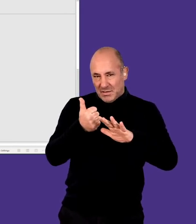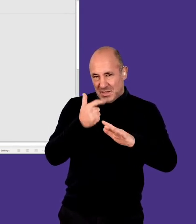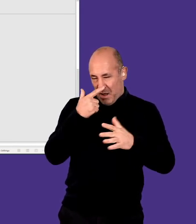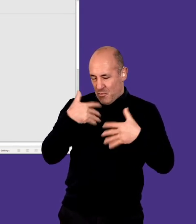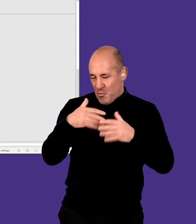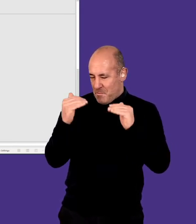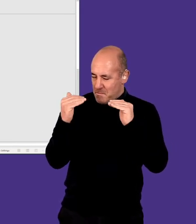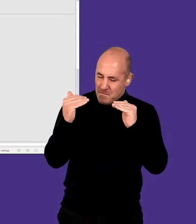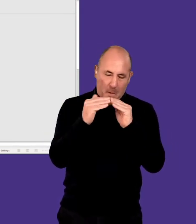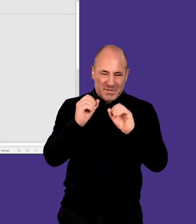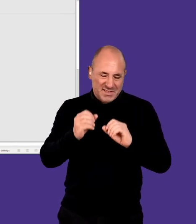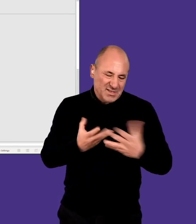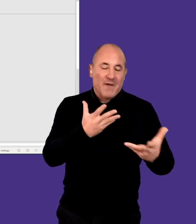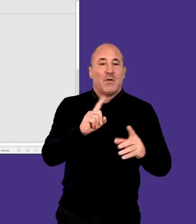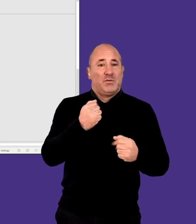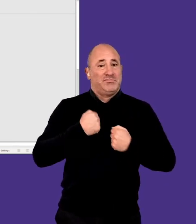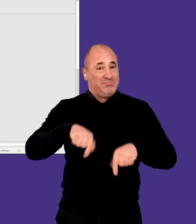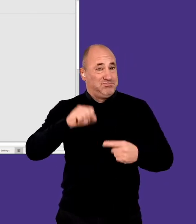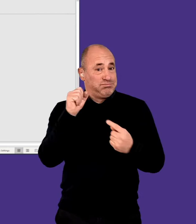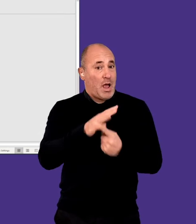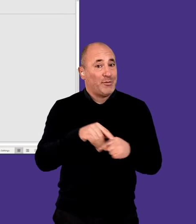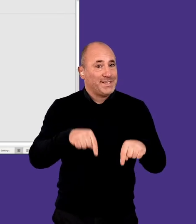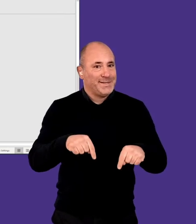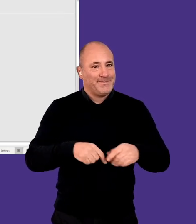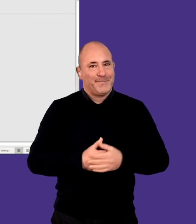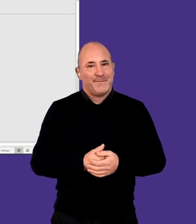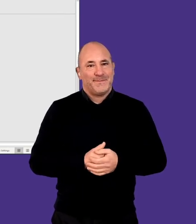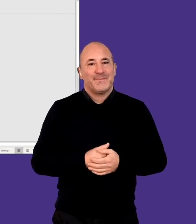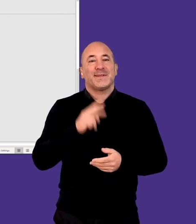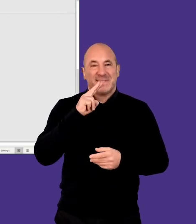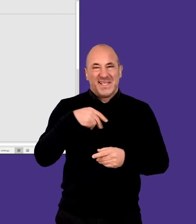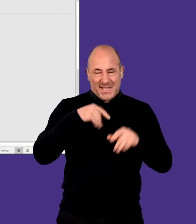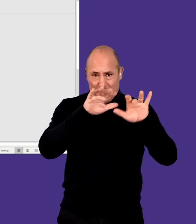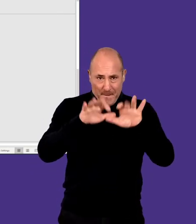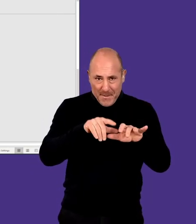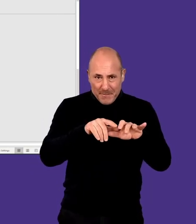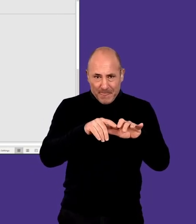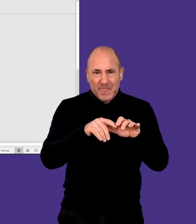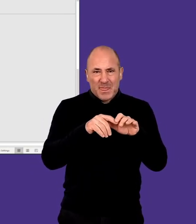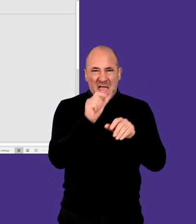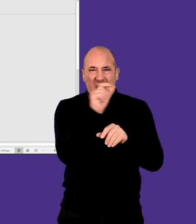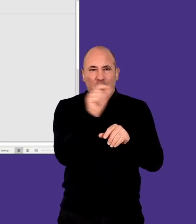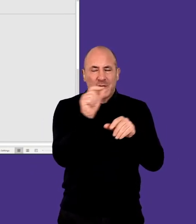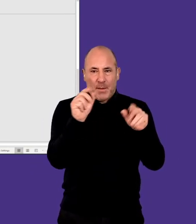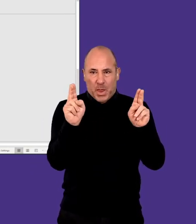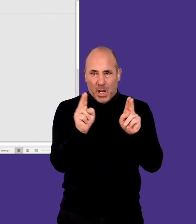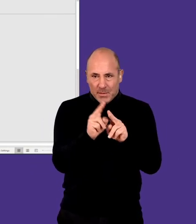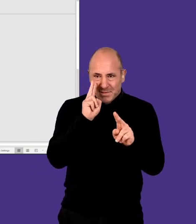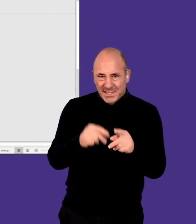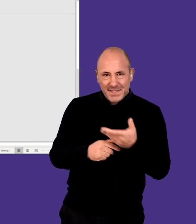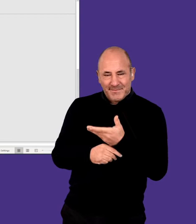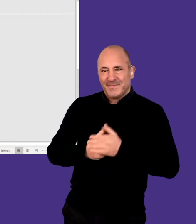us deliver this priority. And you can see where I've added those actions in, the character count has dropped down.